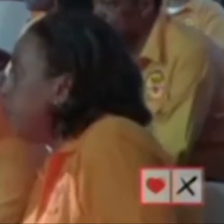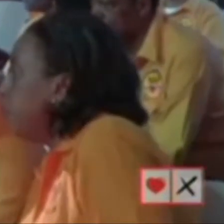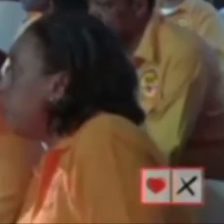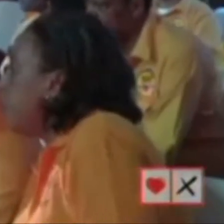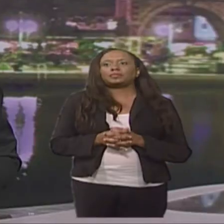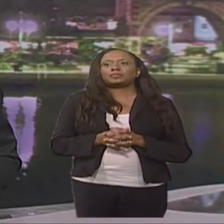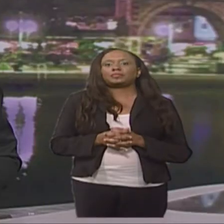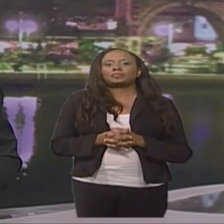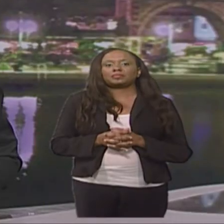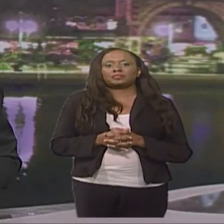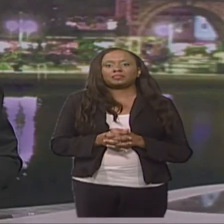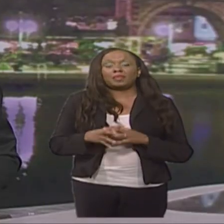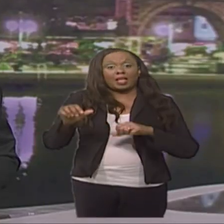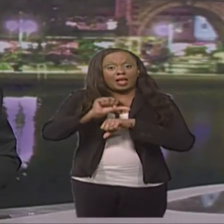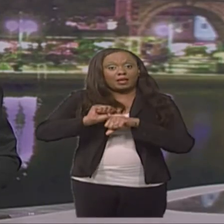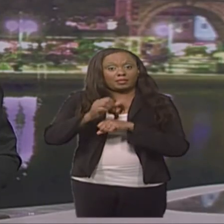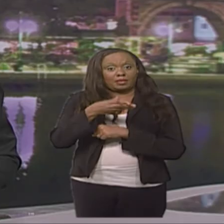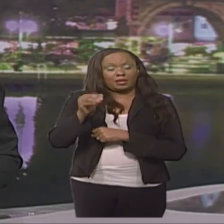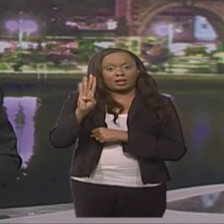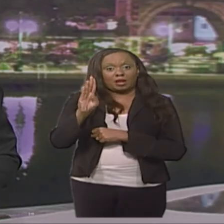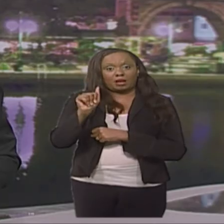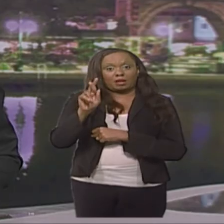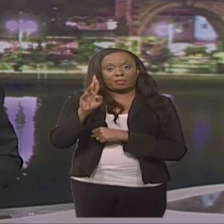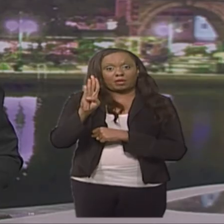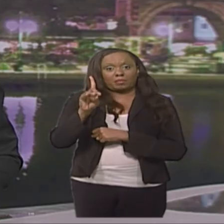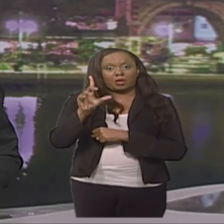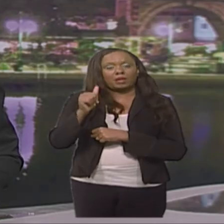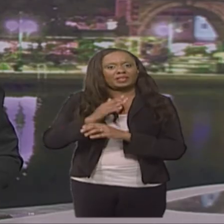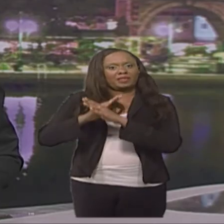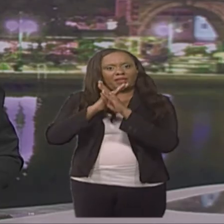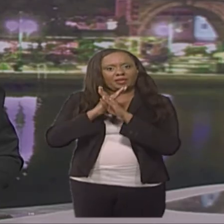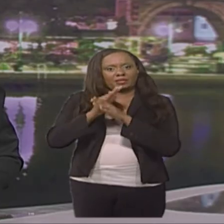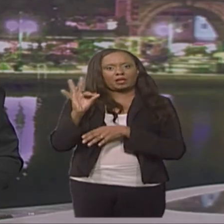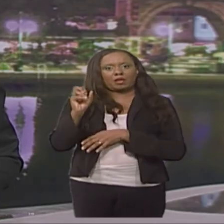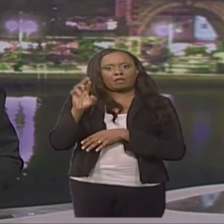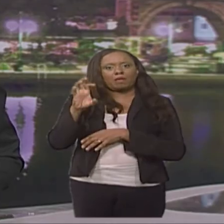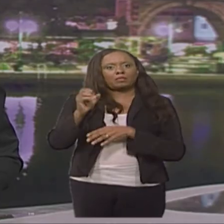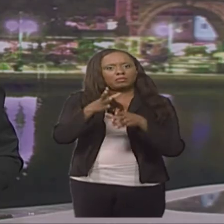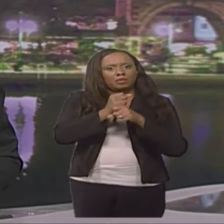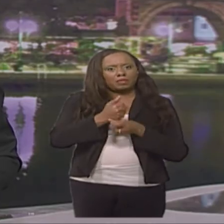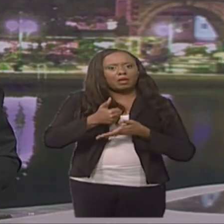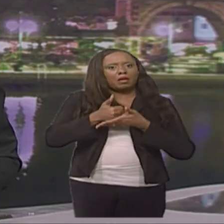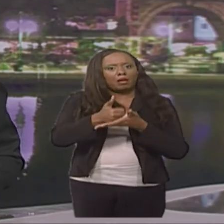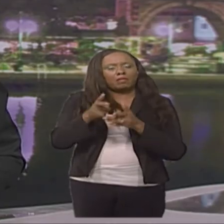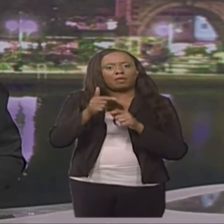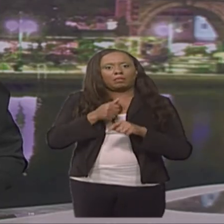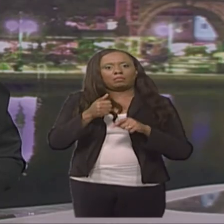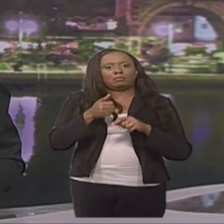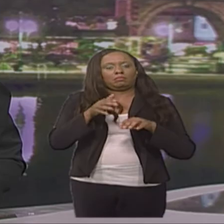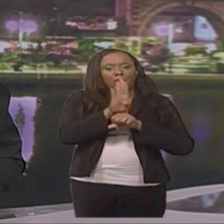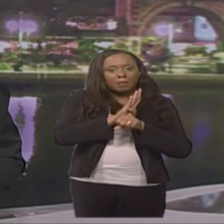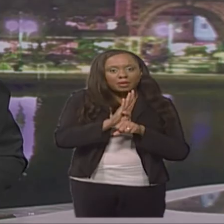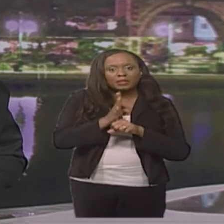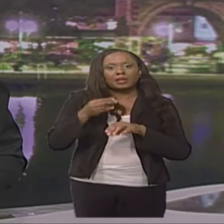of Grenada. And the Antigua and Barbuda Defense Force is receiving assistance from regional counterparts, Barbados